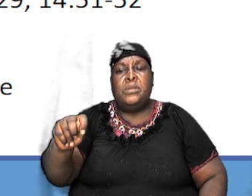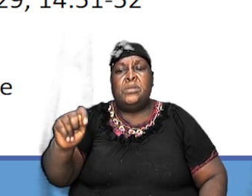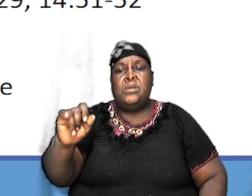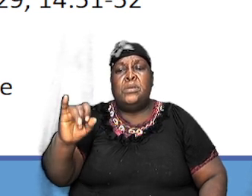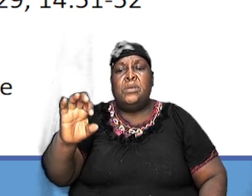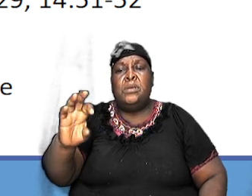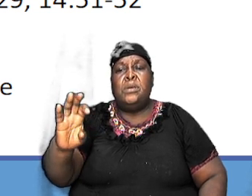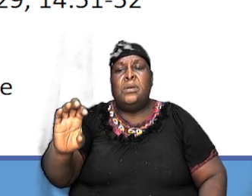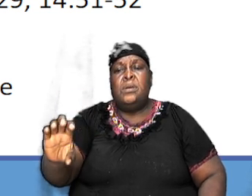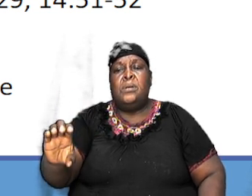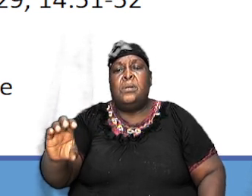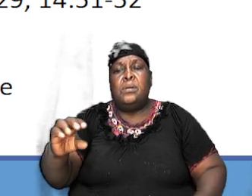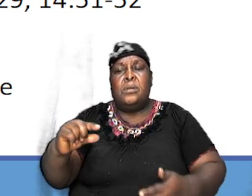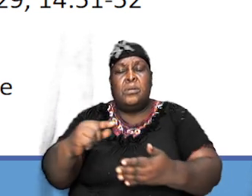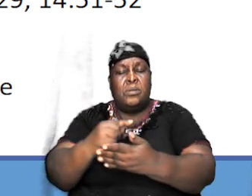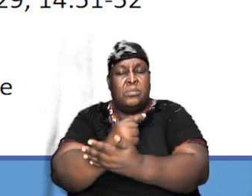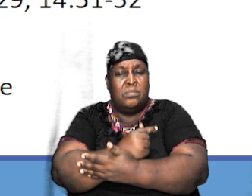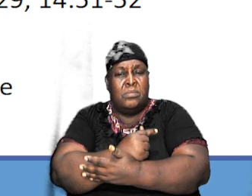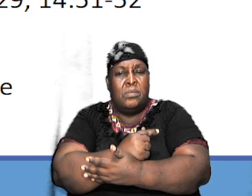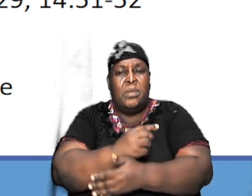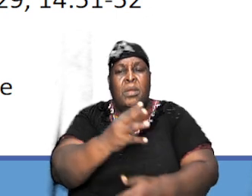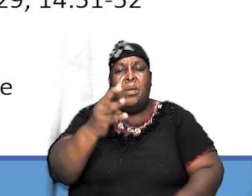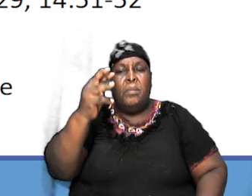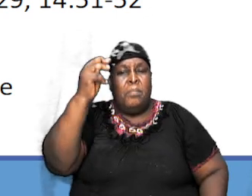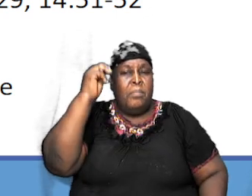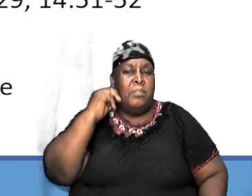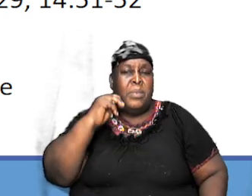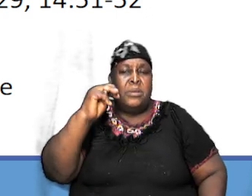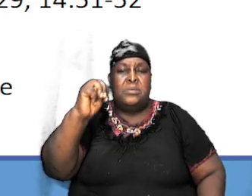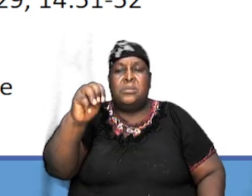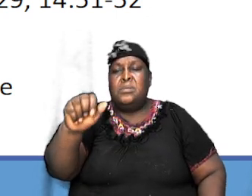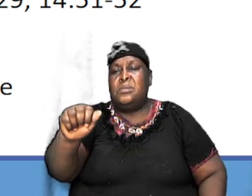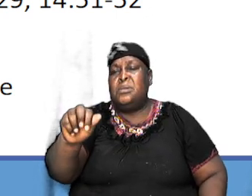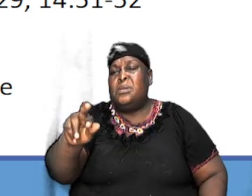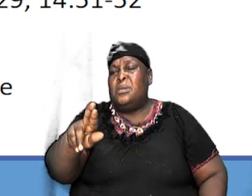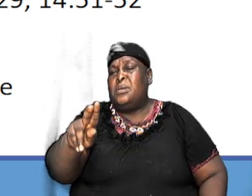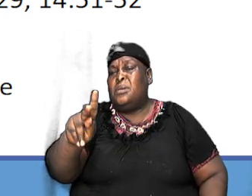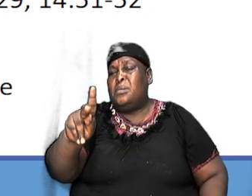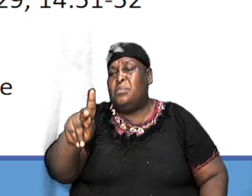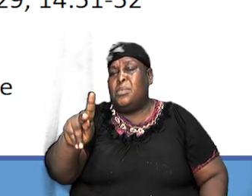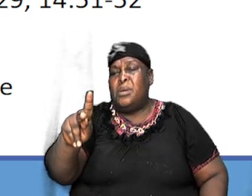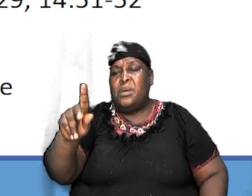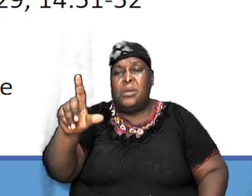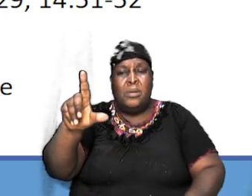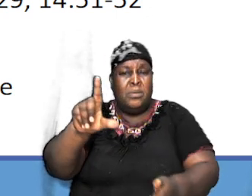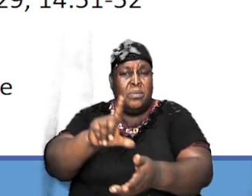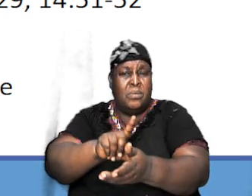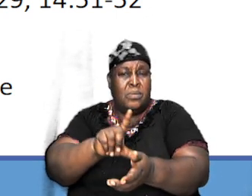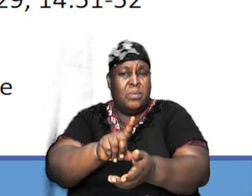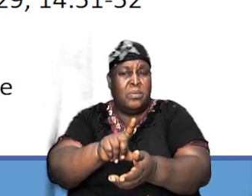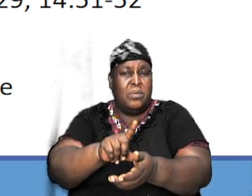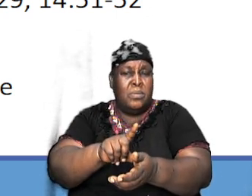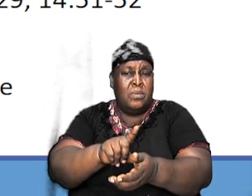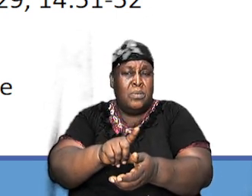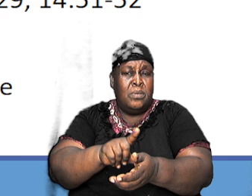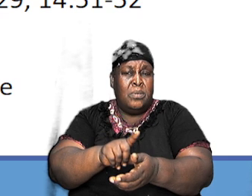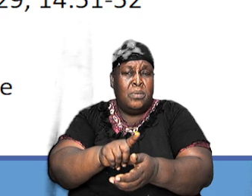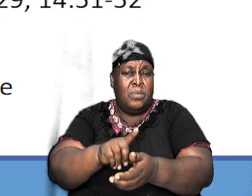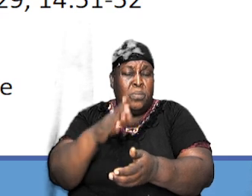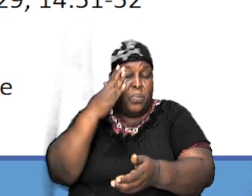called Synoptic Gospels is because these books, they basically write about the same event,